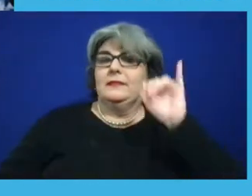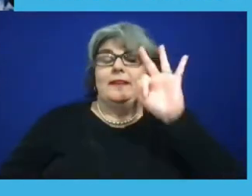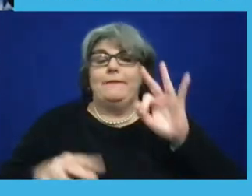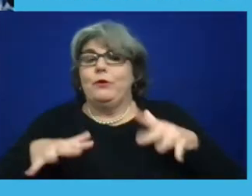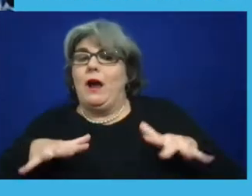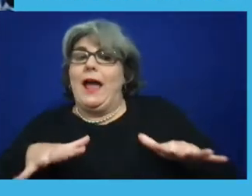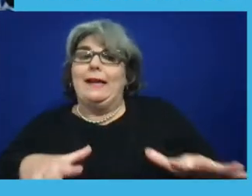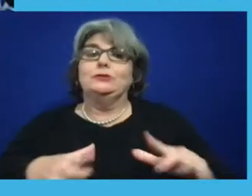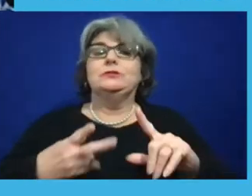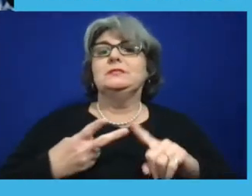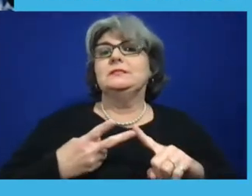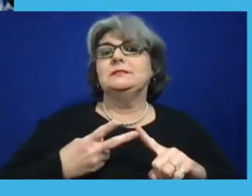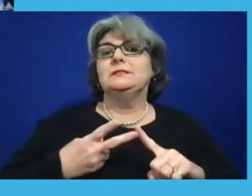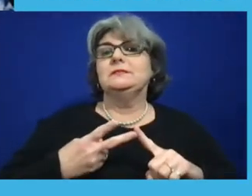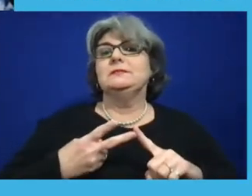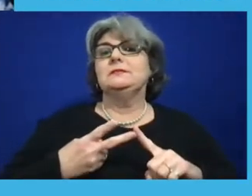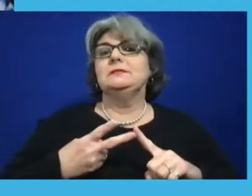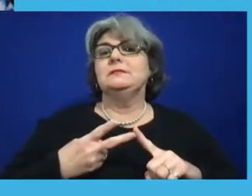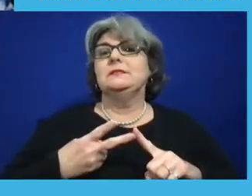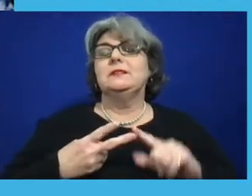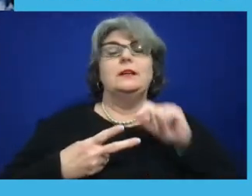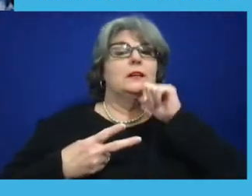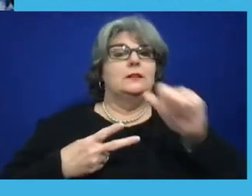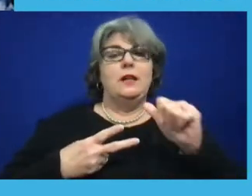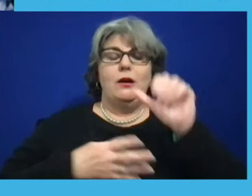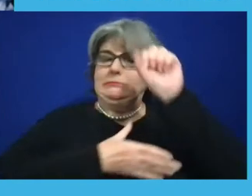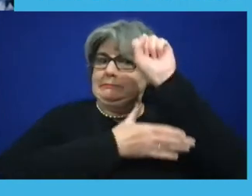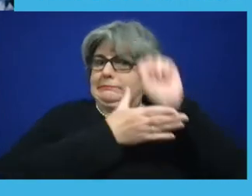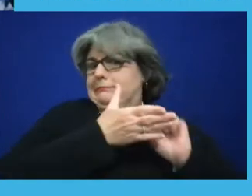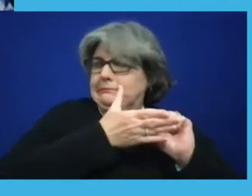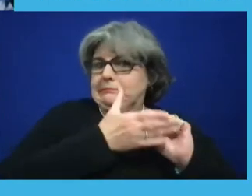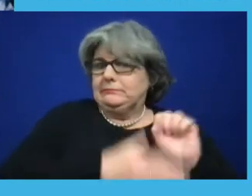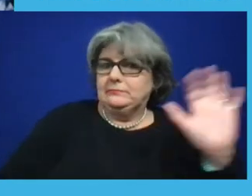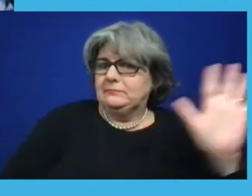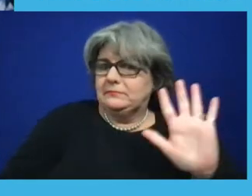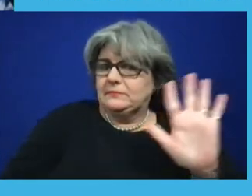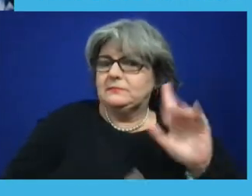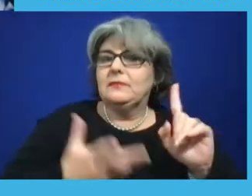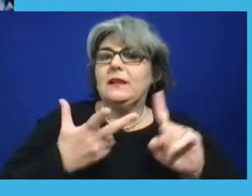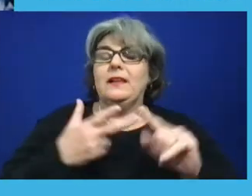don't put your head under the covers. If